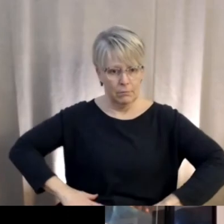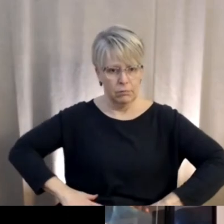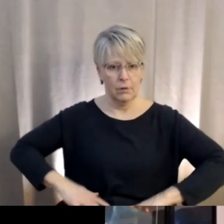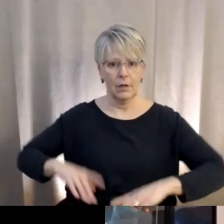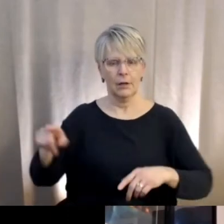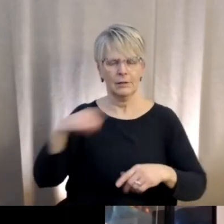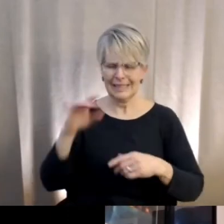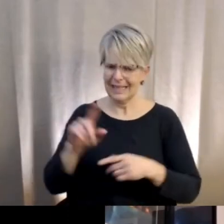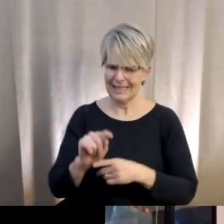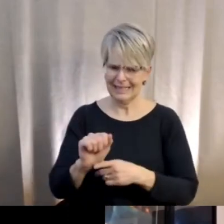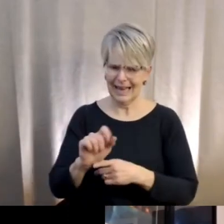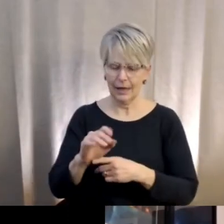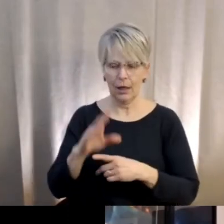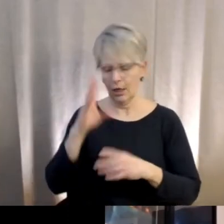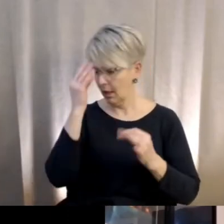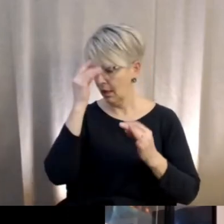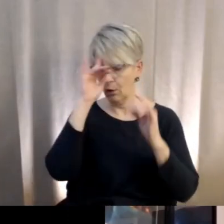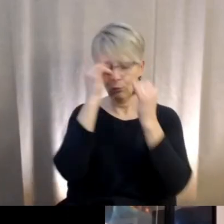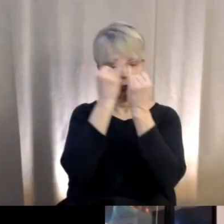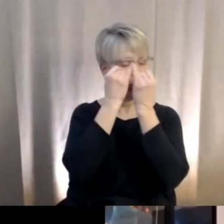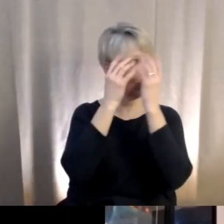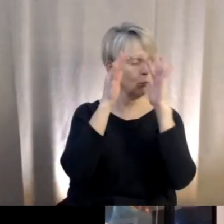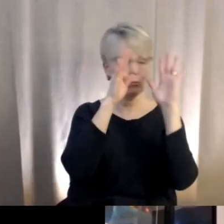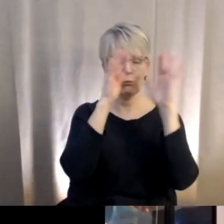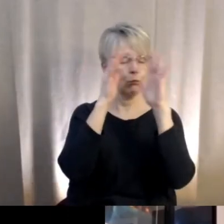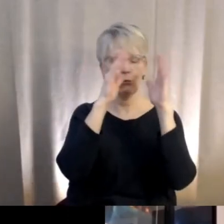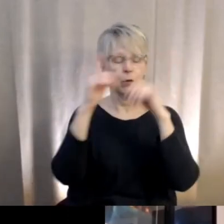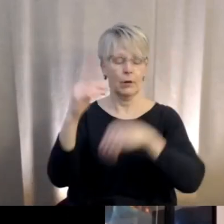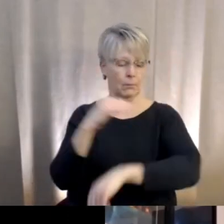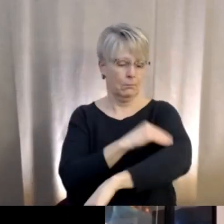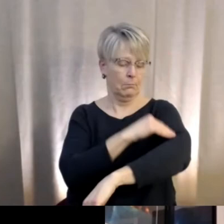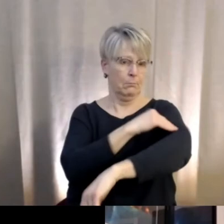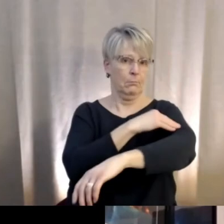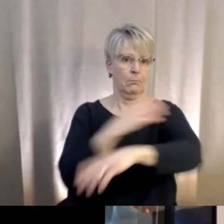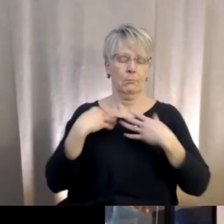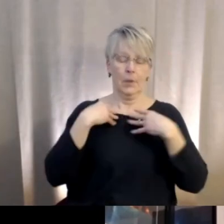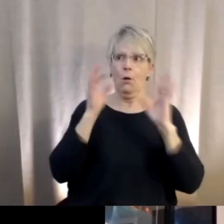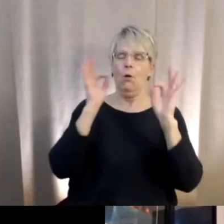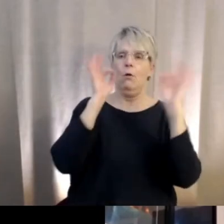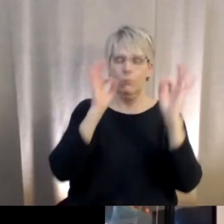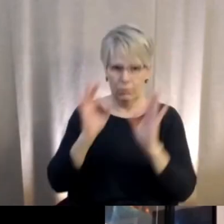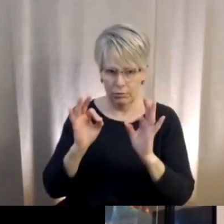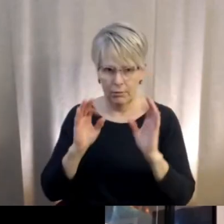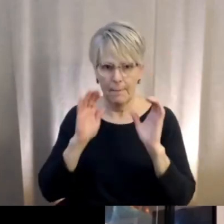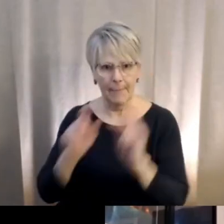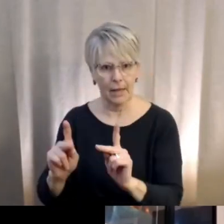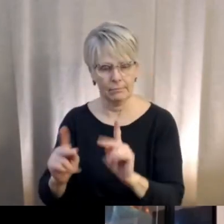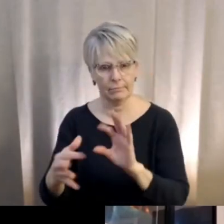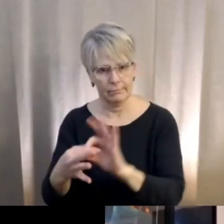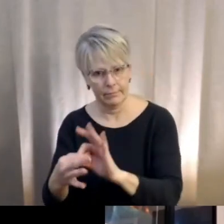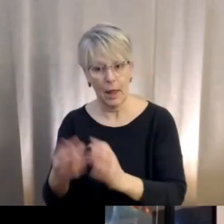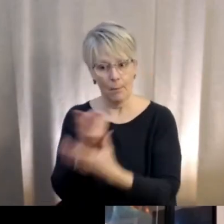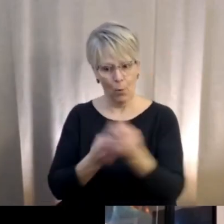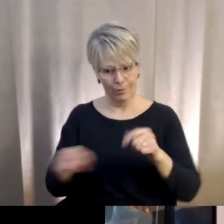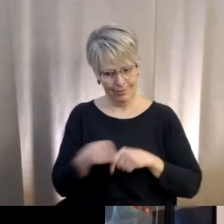you said tactile, like when they get lost in their own world, it just comes and disrupts them and says hey and brings them back. So they both need help